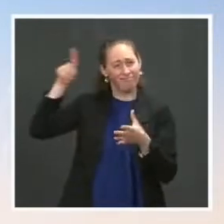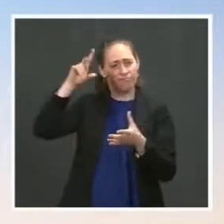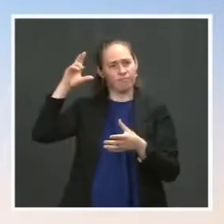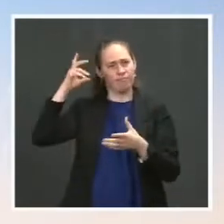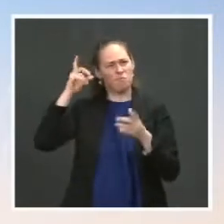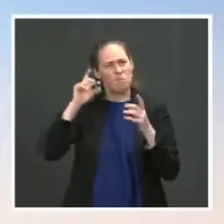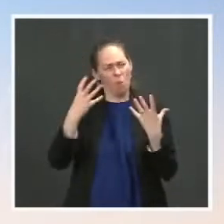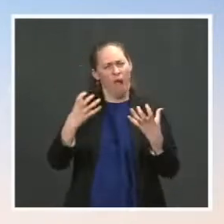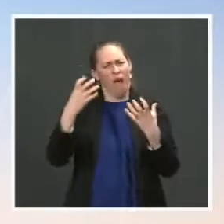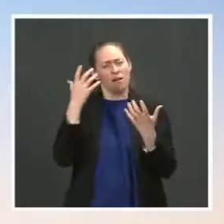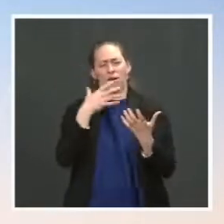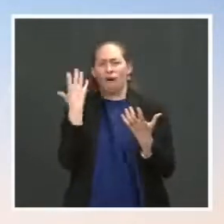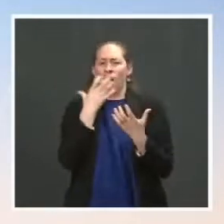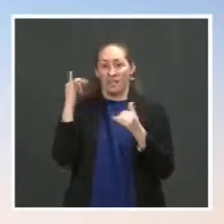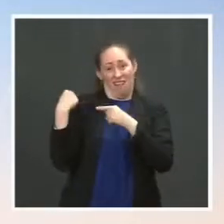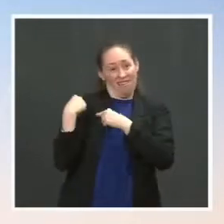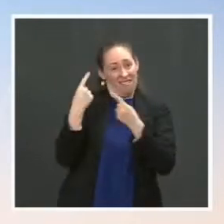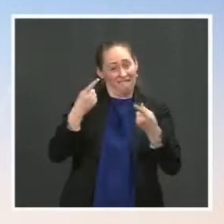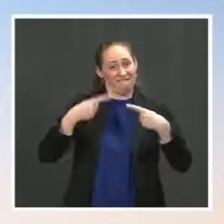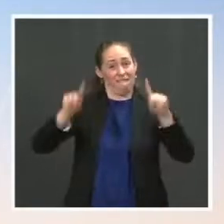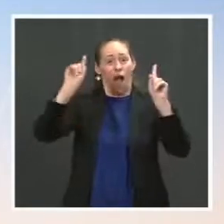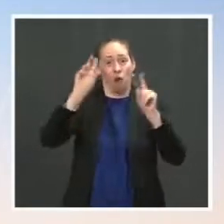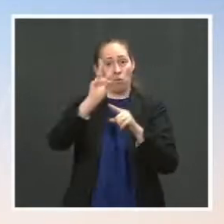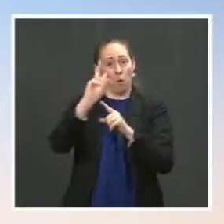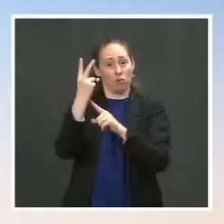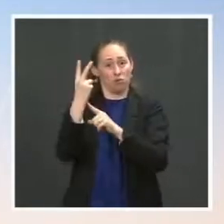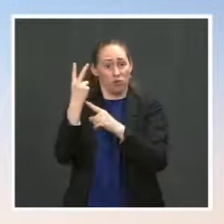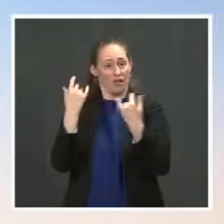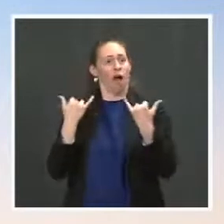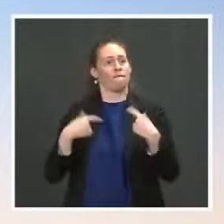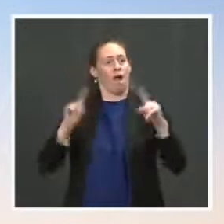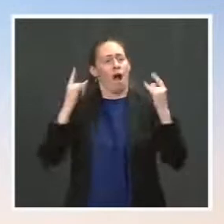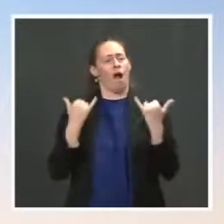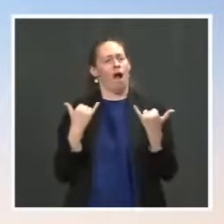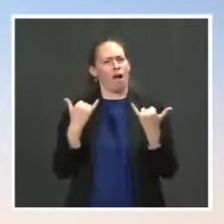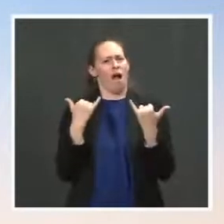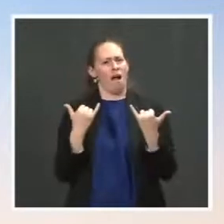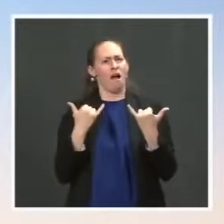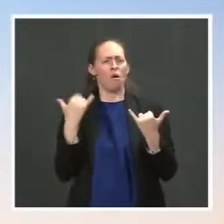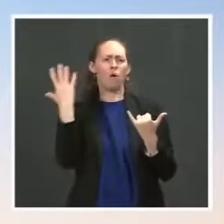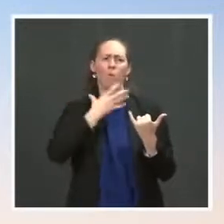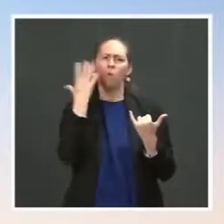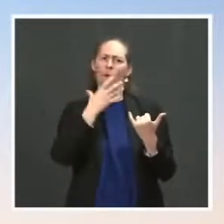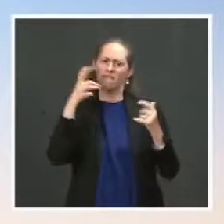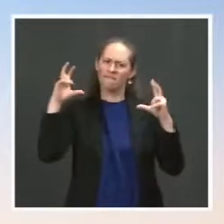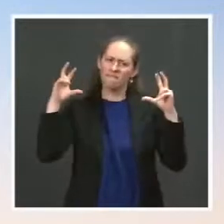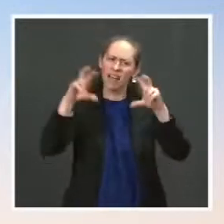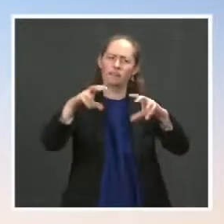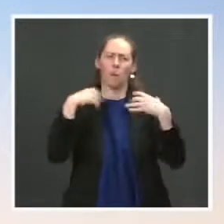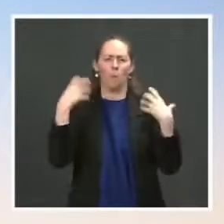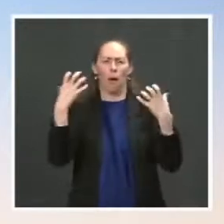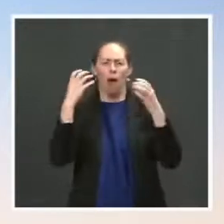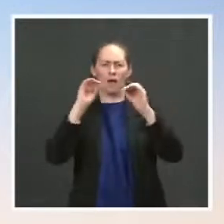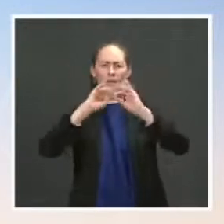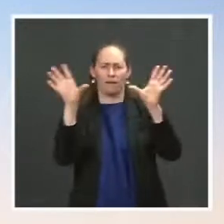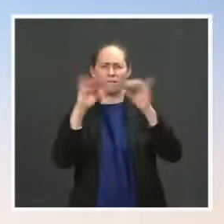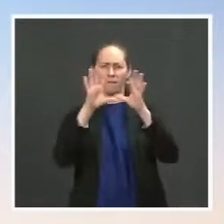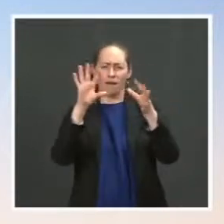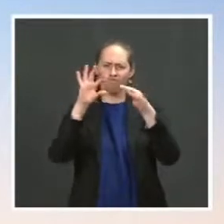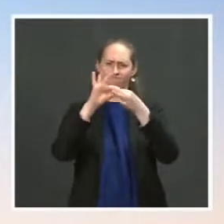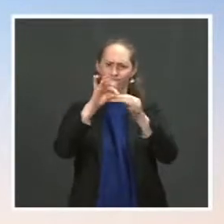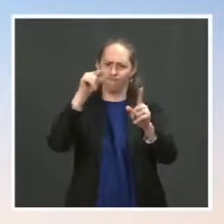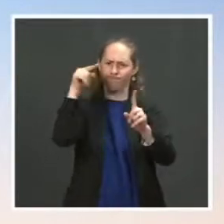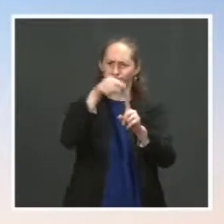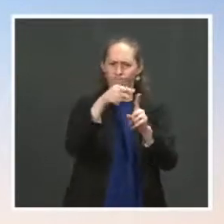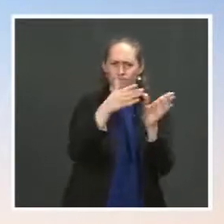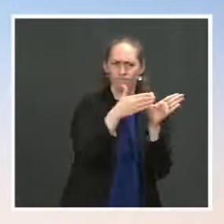II. But I think it's important to demystify the kinds of jobs that this plan is going to create. These are good jobs.